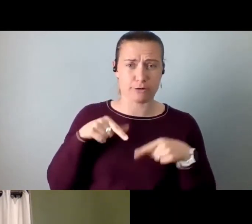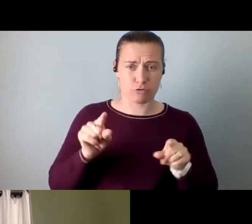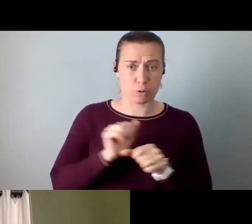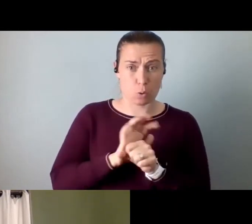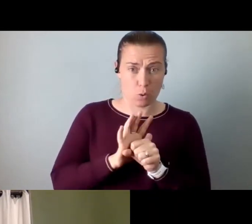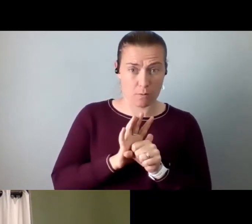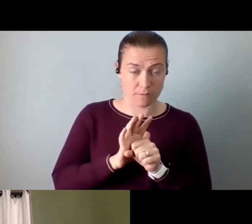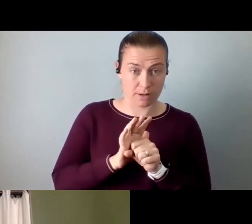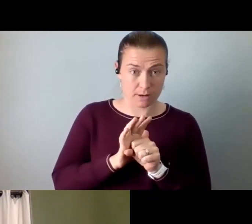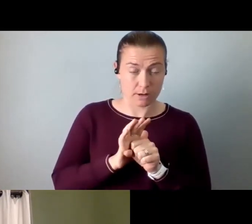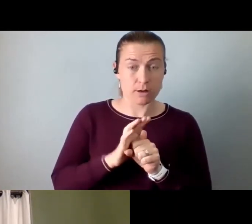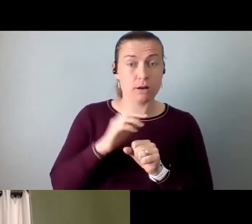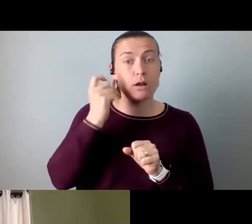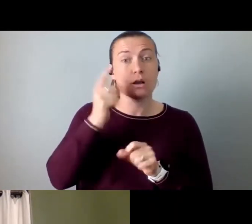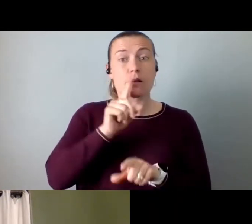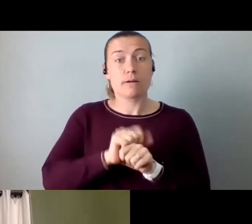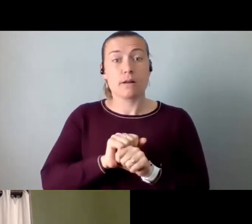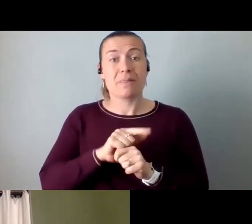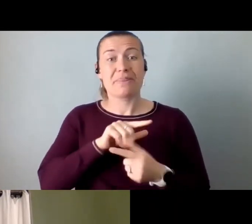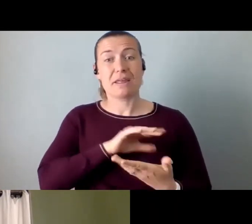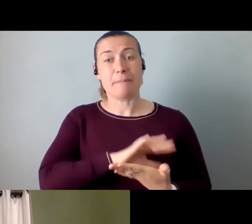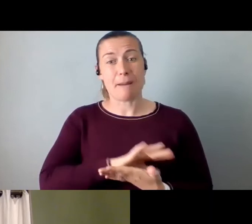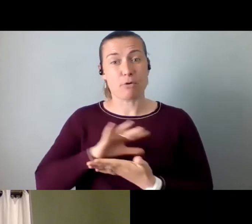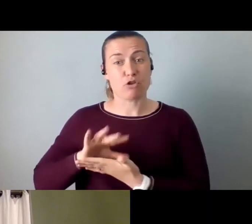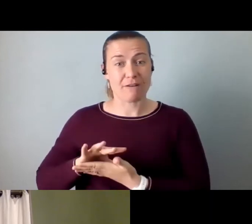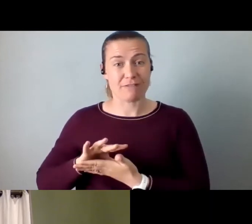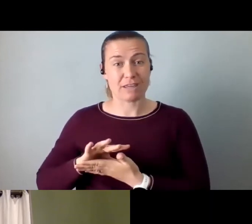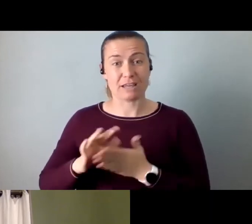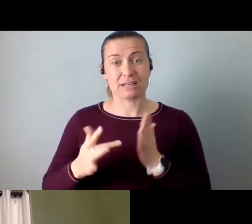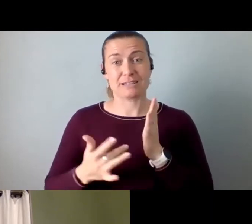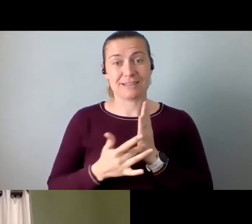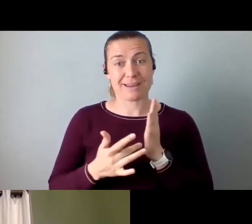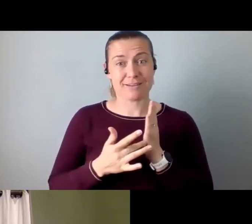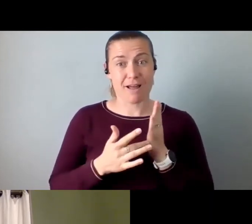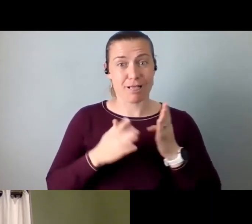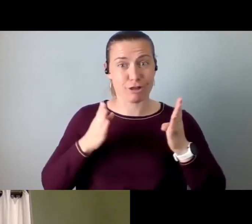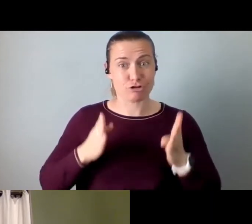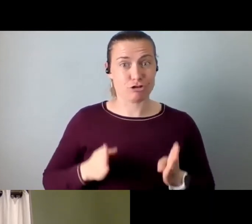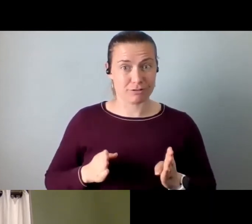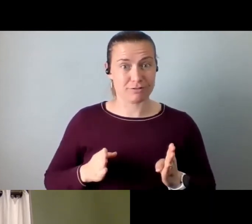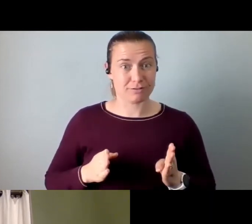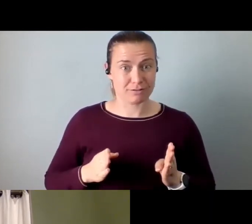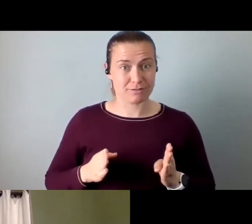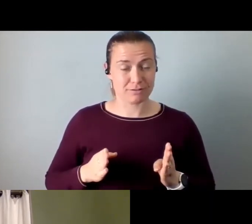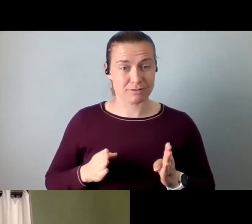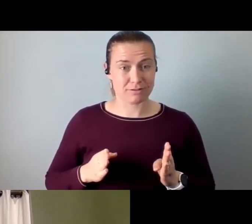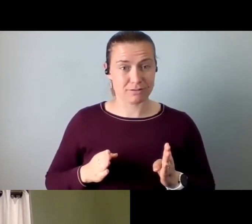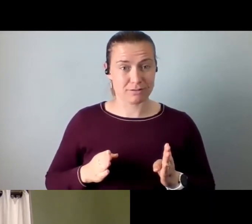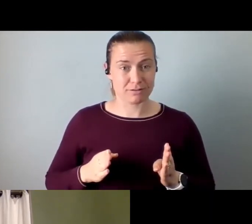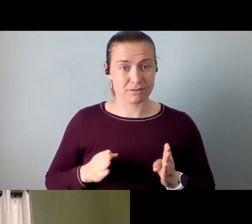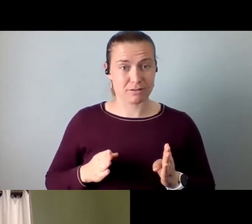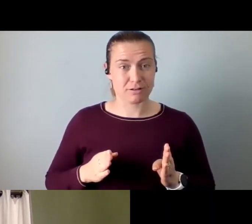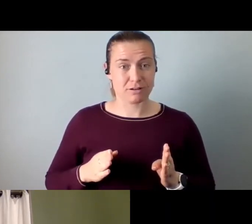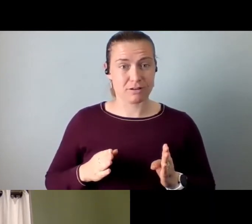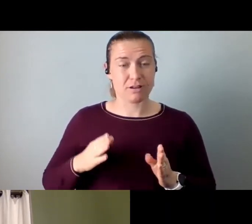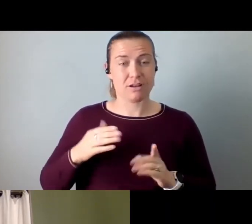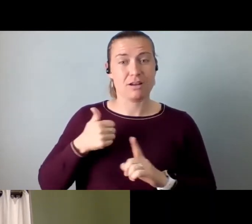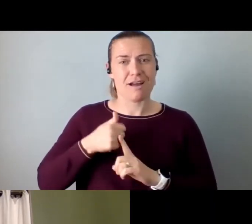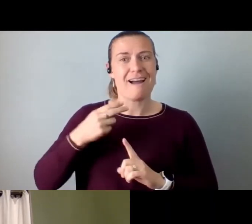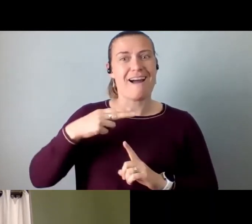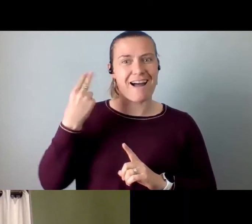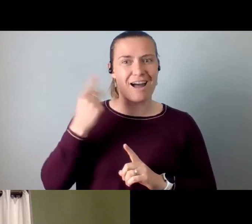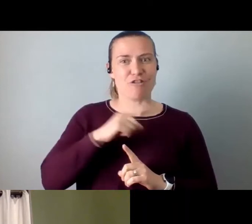actually discovered that the mammographic technologists were had a high rate of